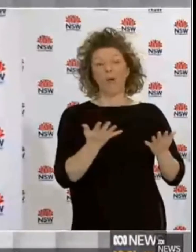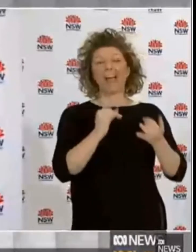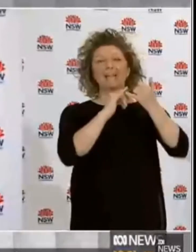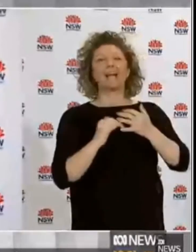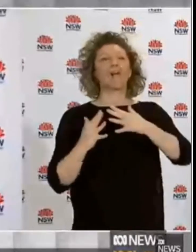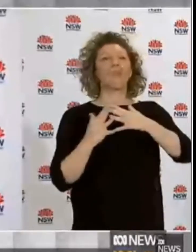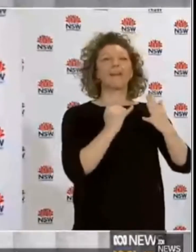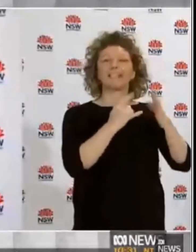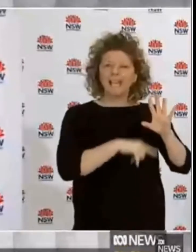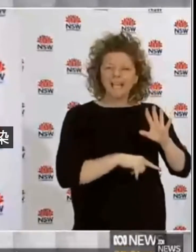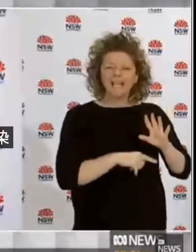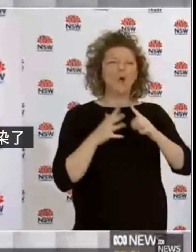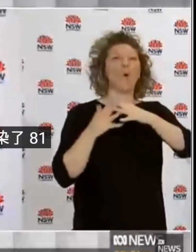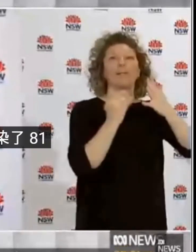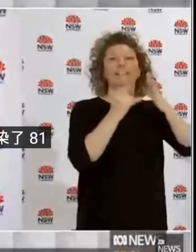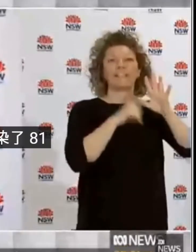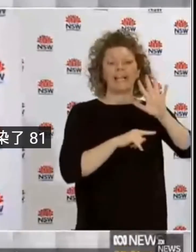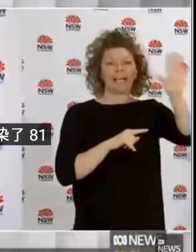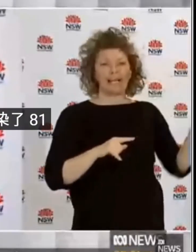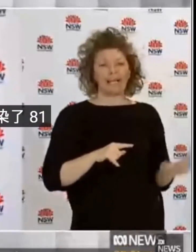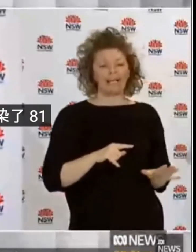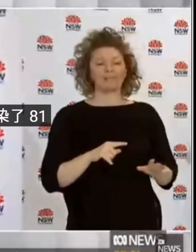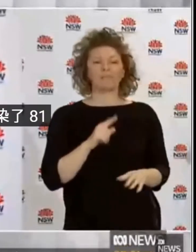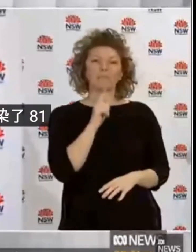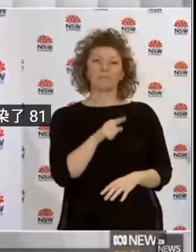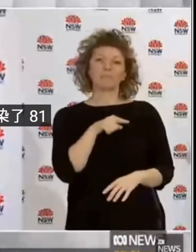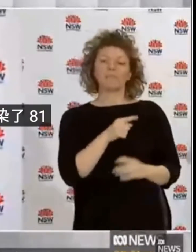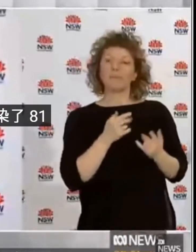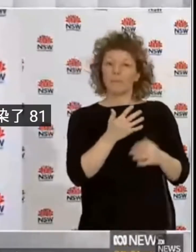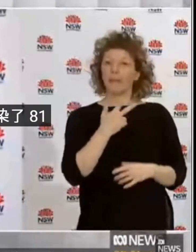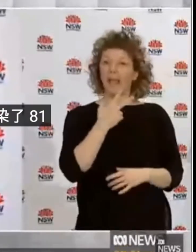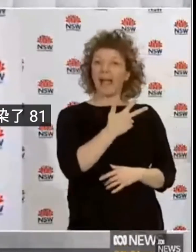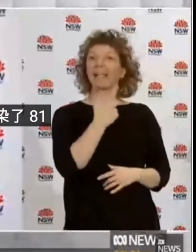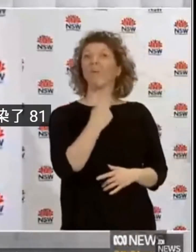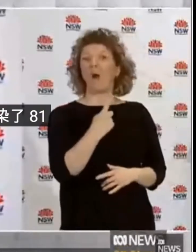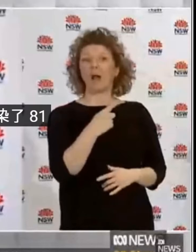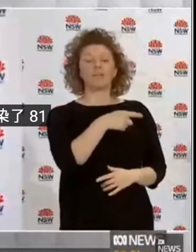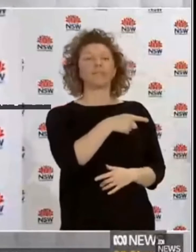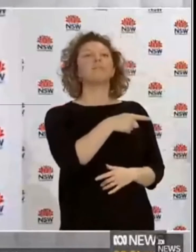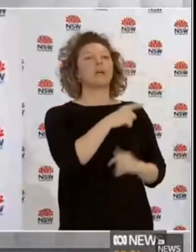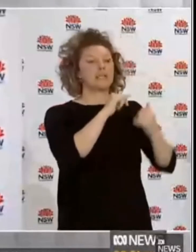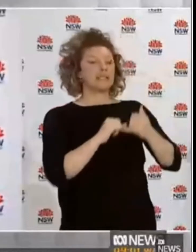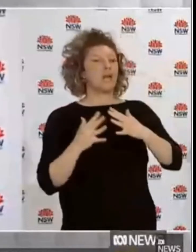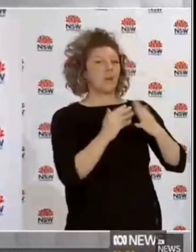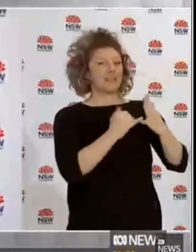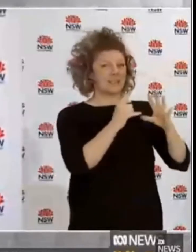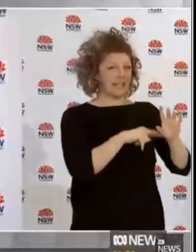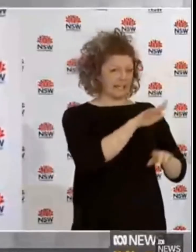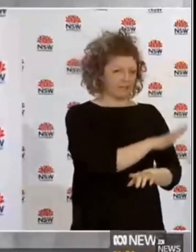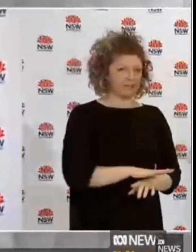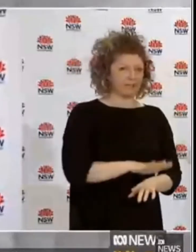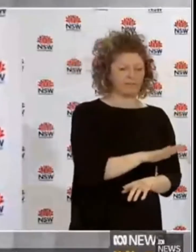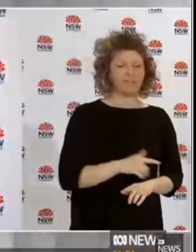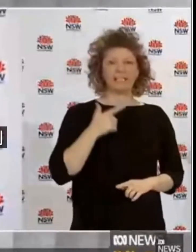and western Sydney. We had 81 cases acquired in southwestern Sydney and 72